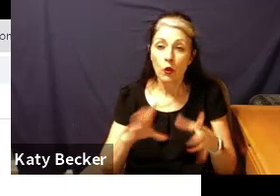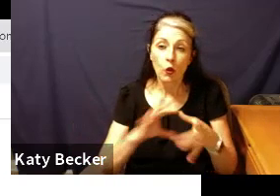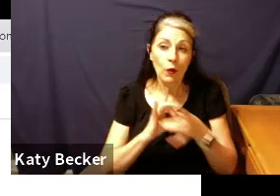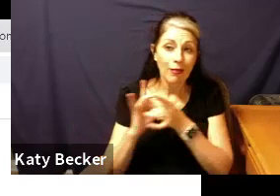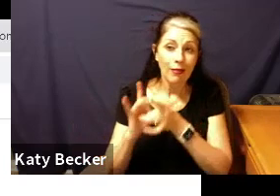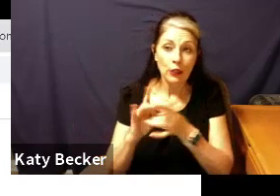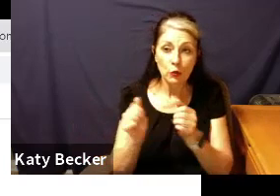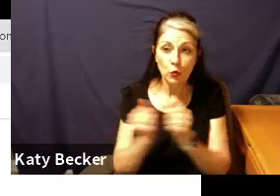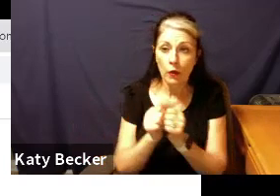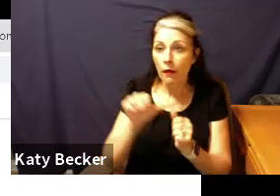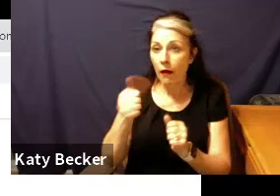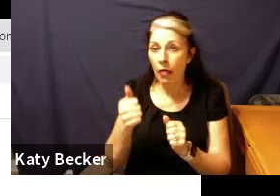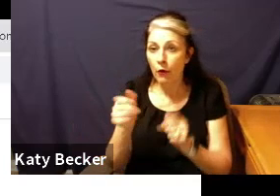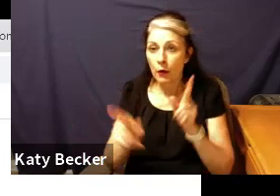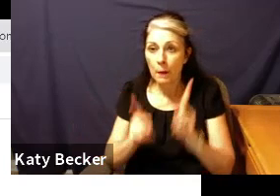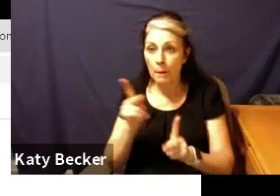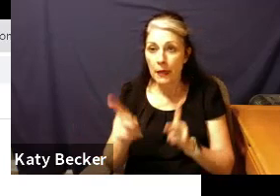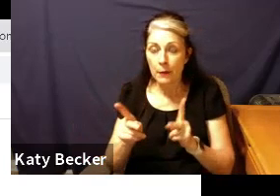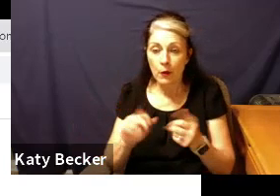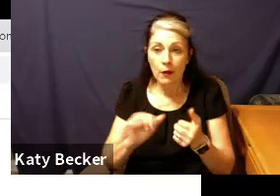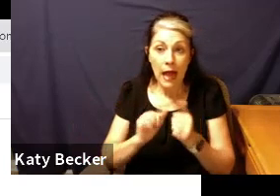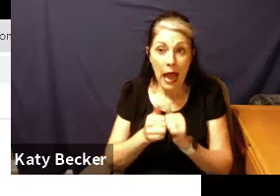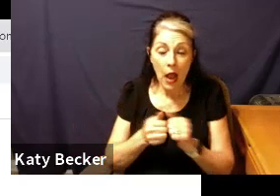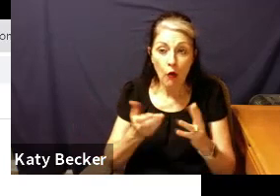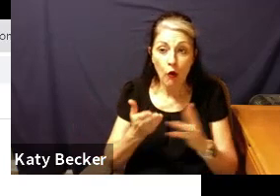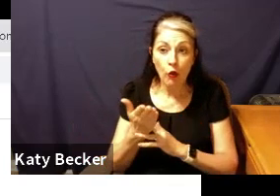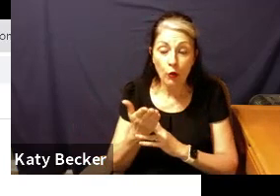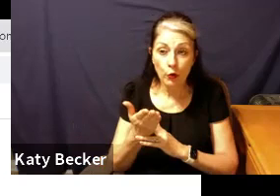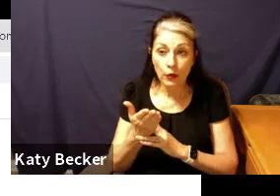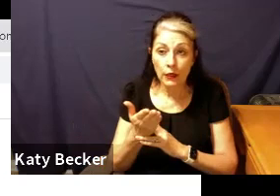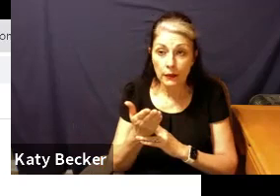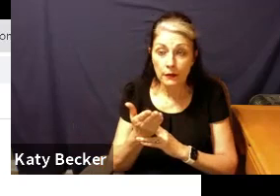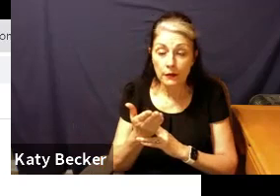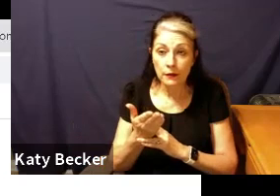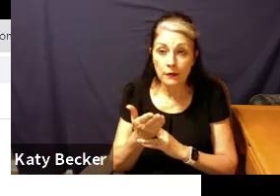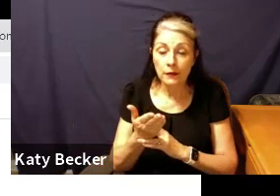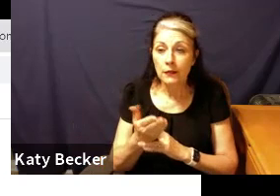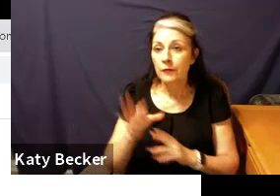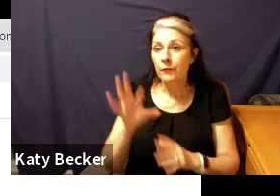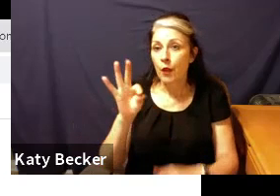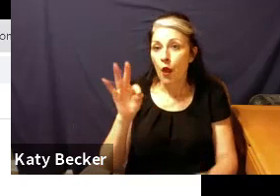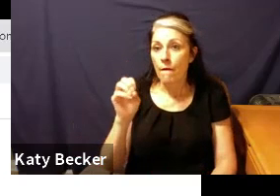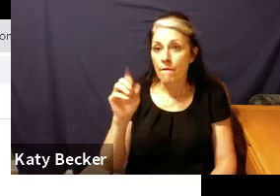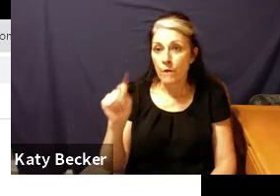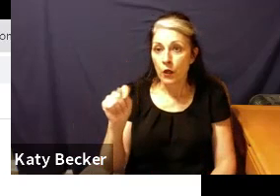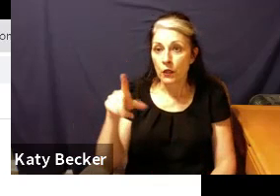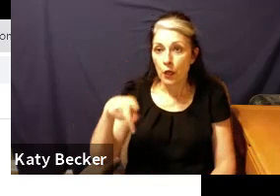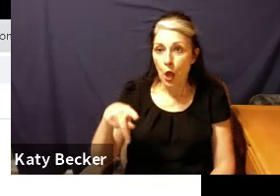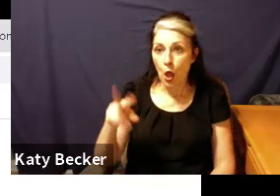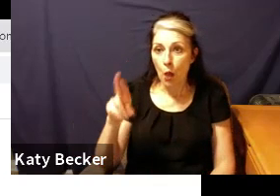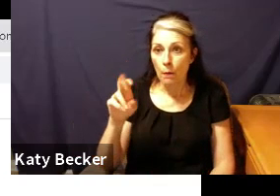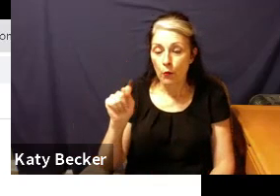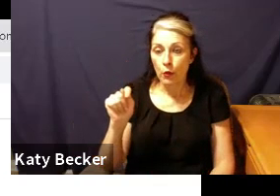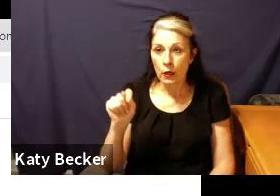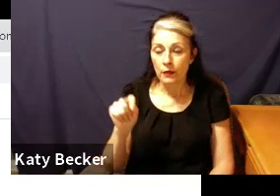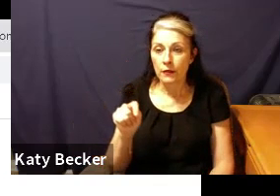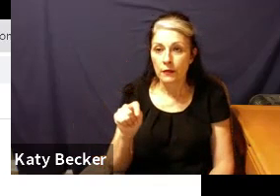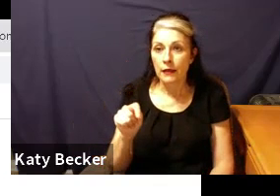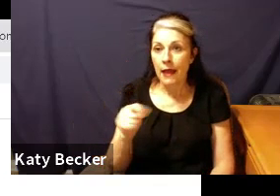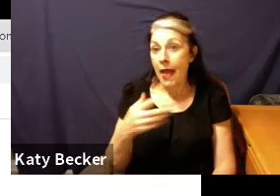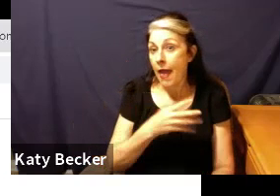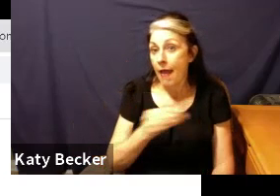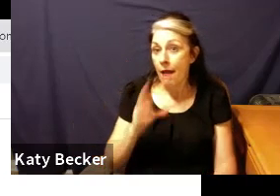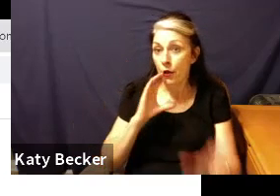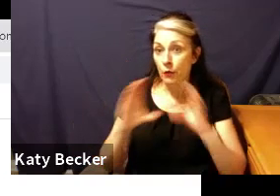with others through these footprints that they leave and the communications that we have with others.